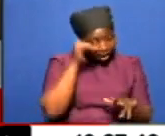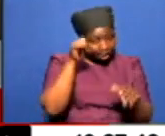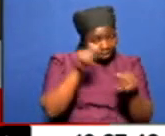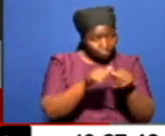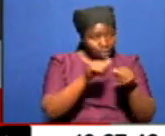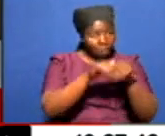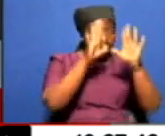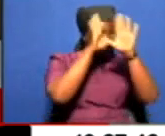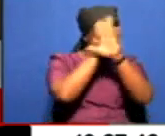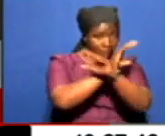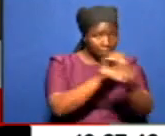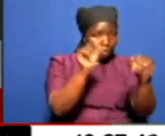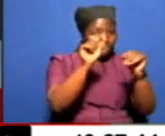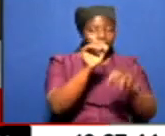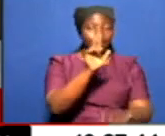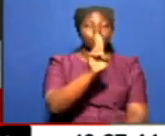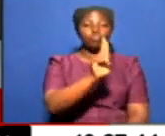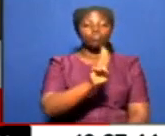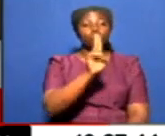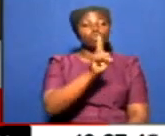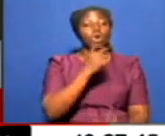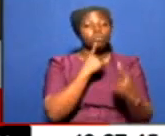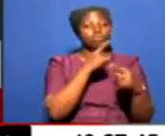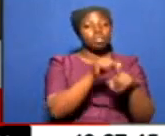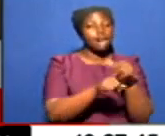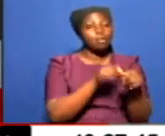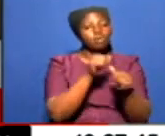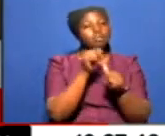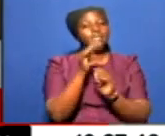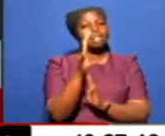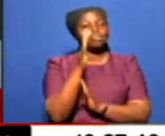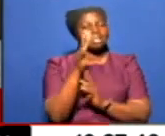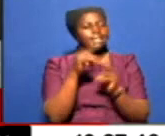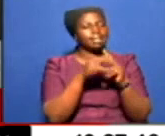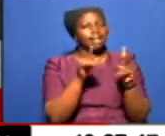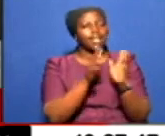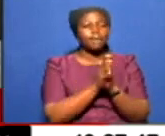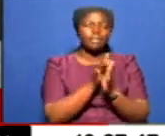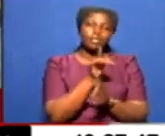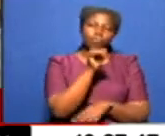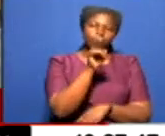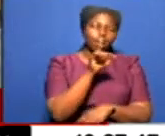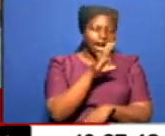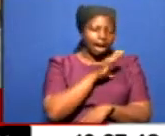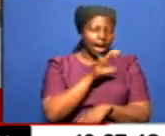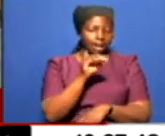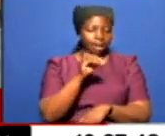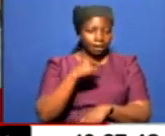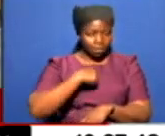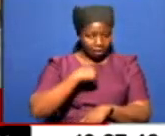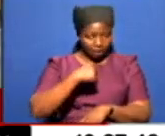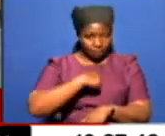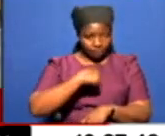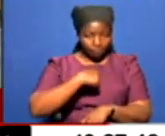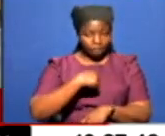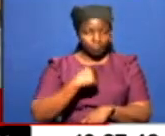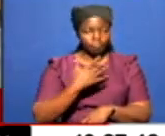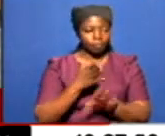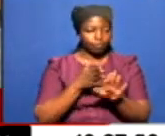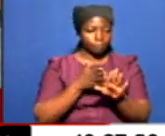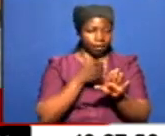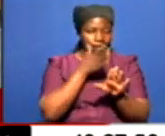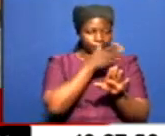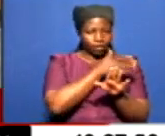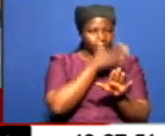Kenyatta, did talk about security begins with you and me. Yes. And earlier on, I